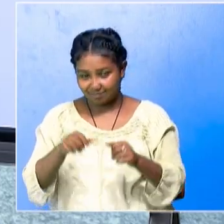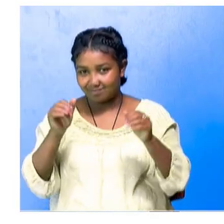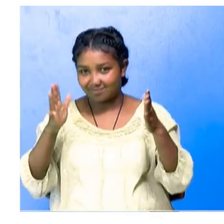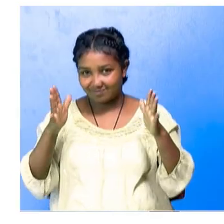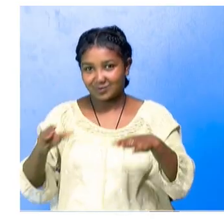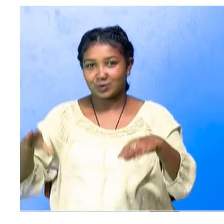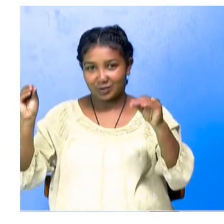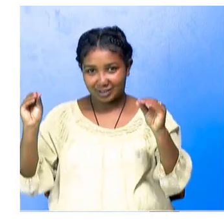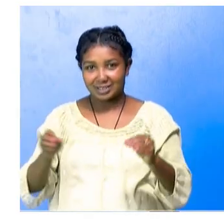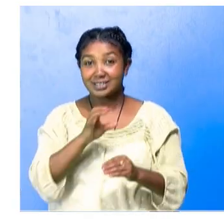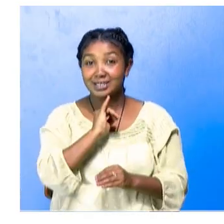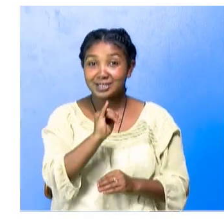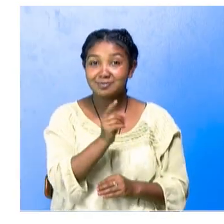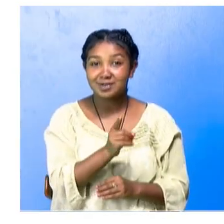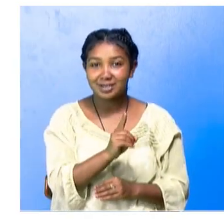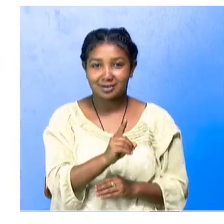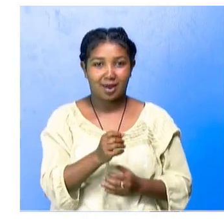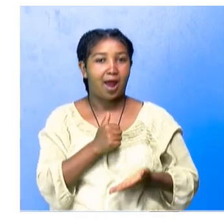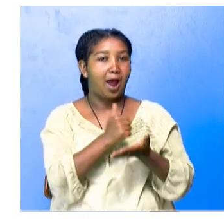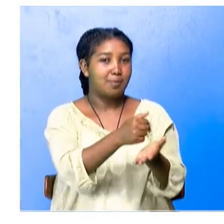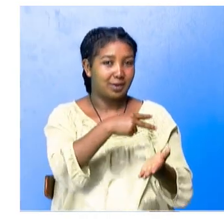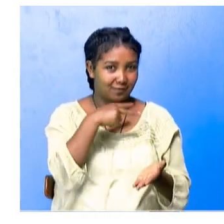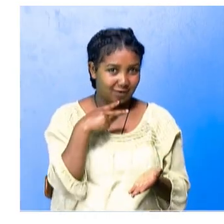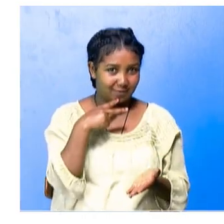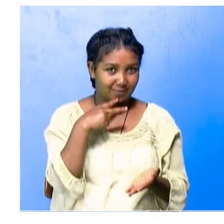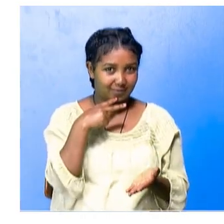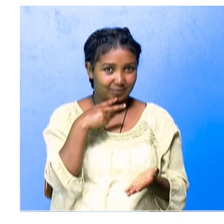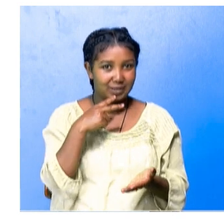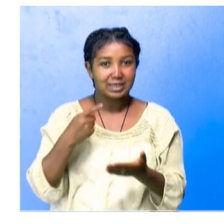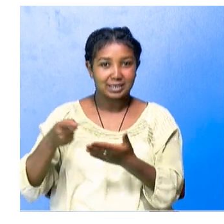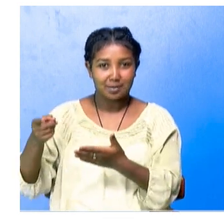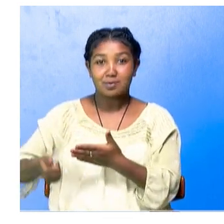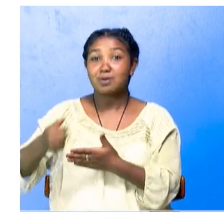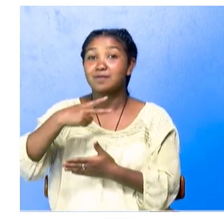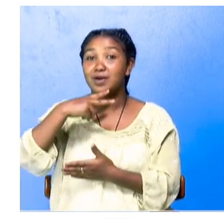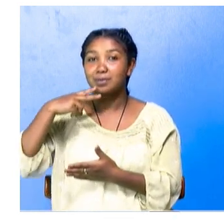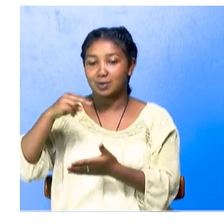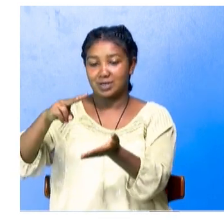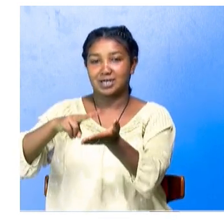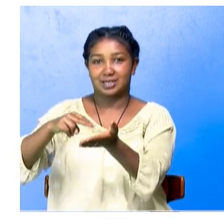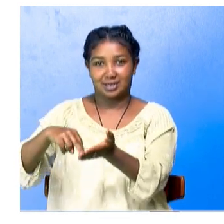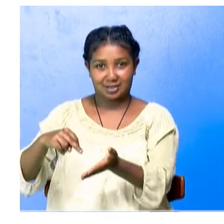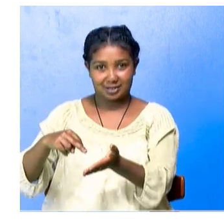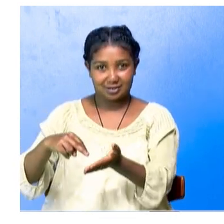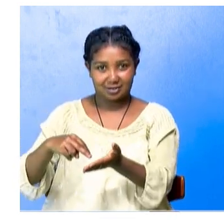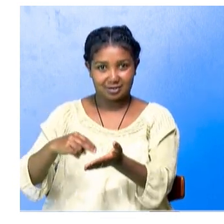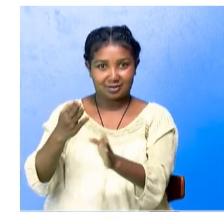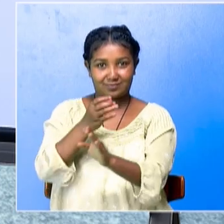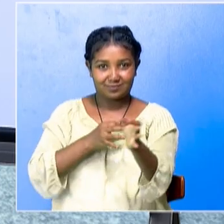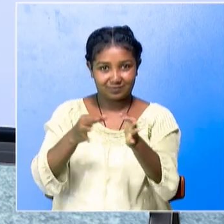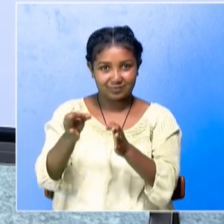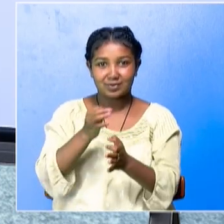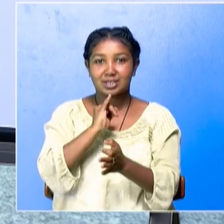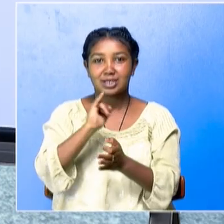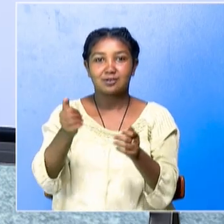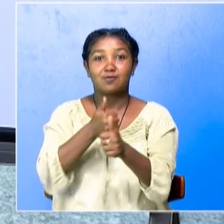students. Is helping verb. Here is the main verb reading. As I was telling you before,